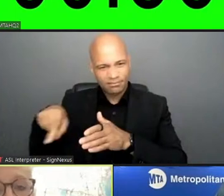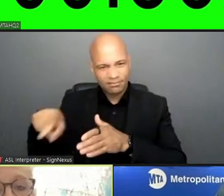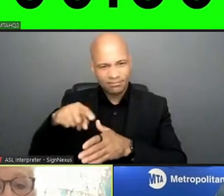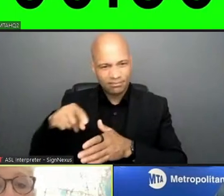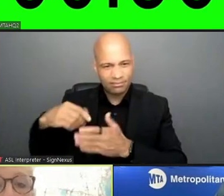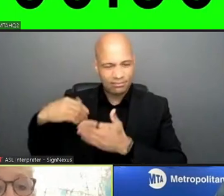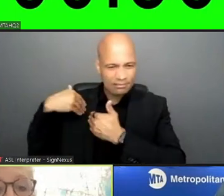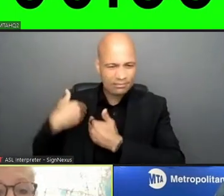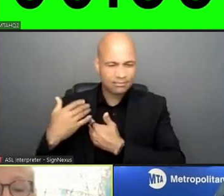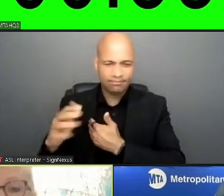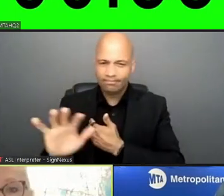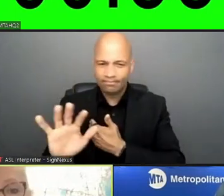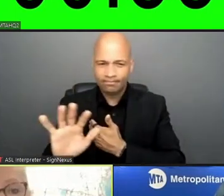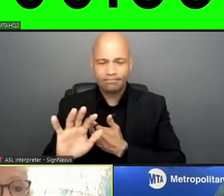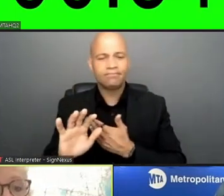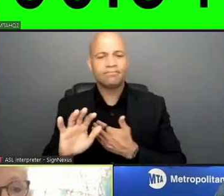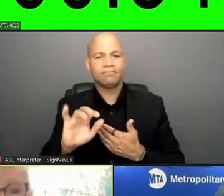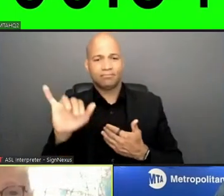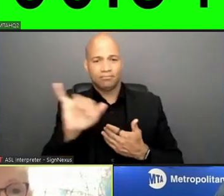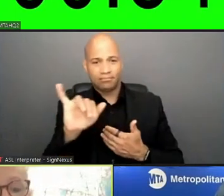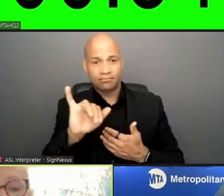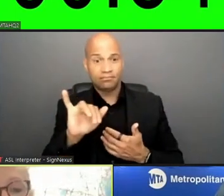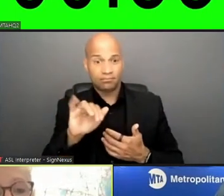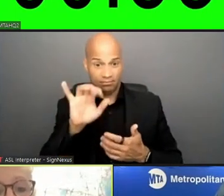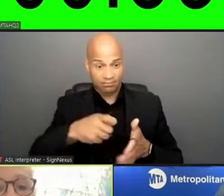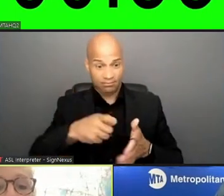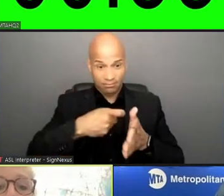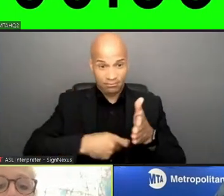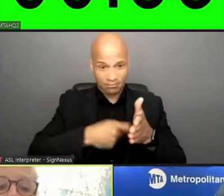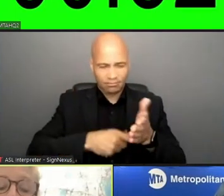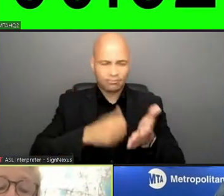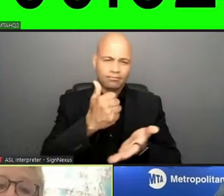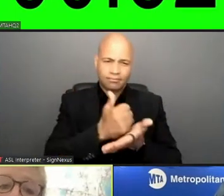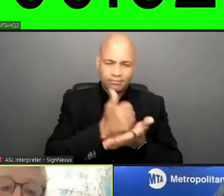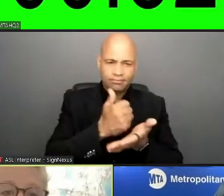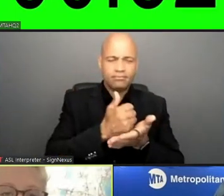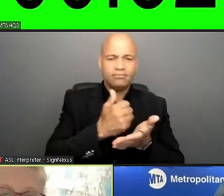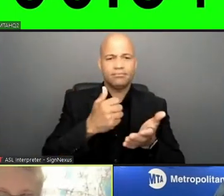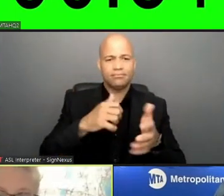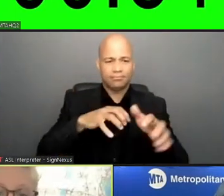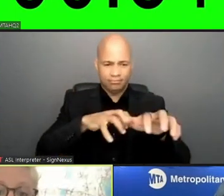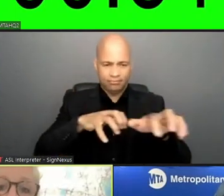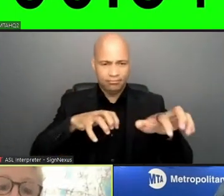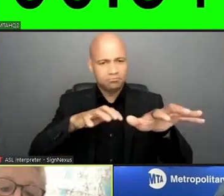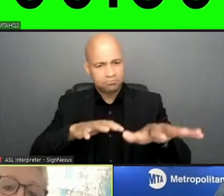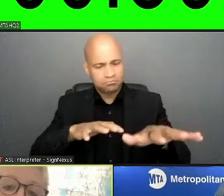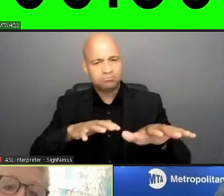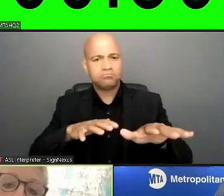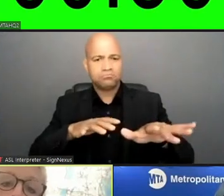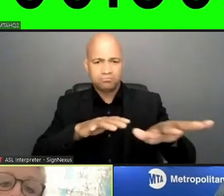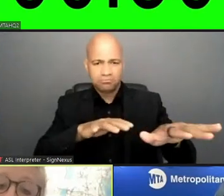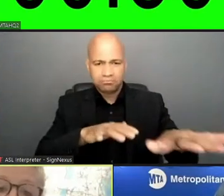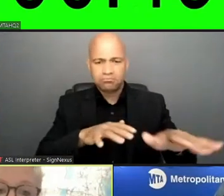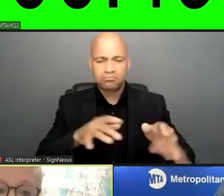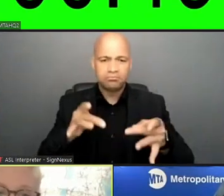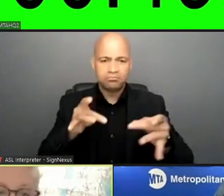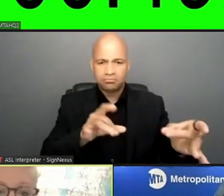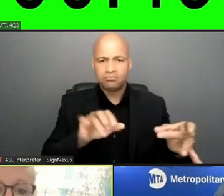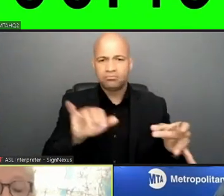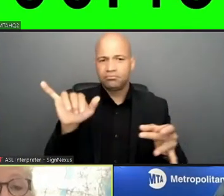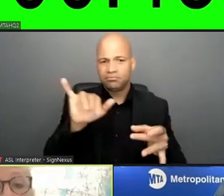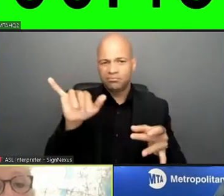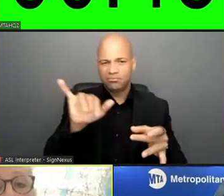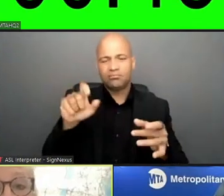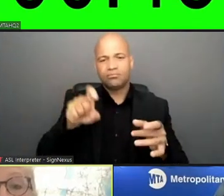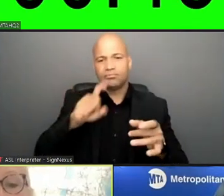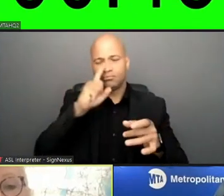a significant impact on reducing congestion and emissions in our city if it's enacted effectively and it must be part of a larger plan